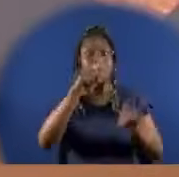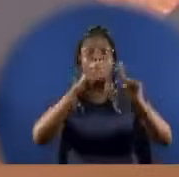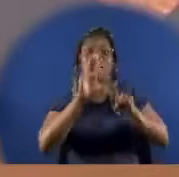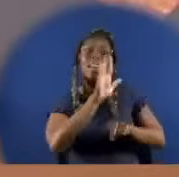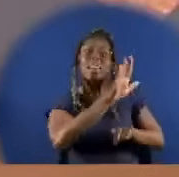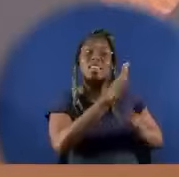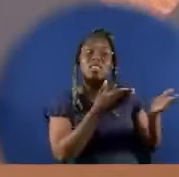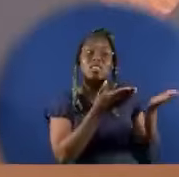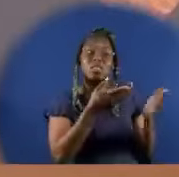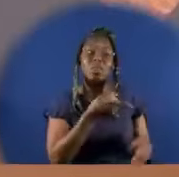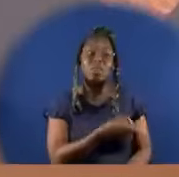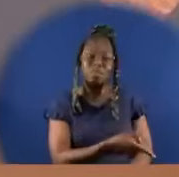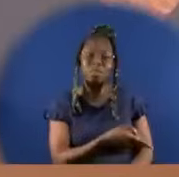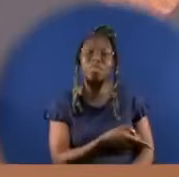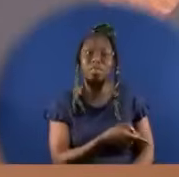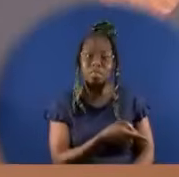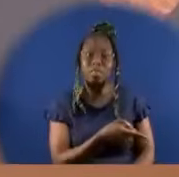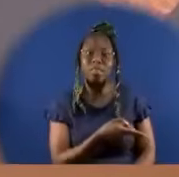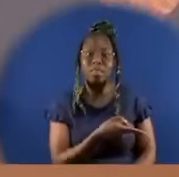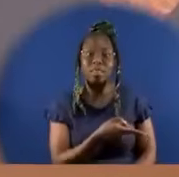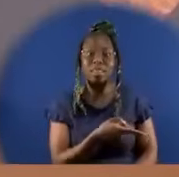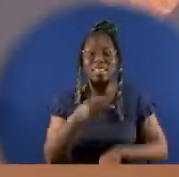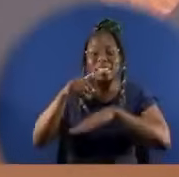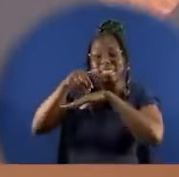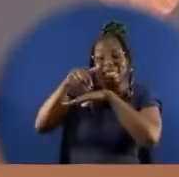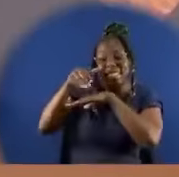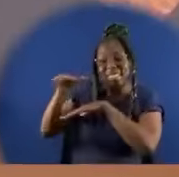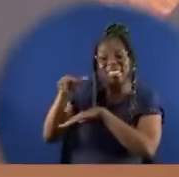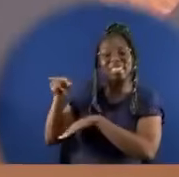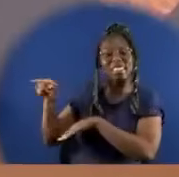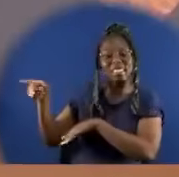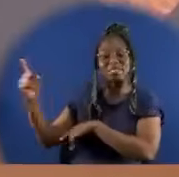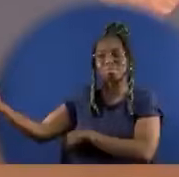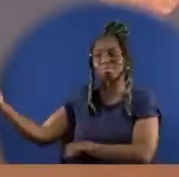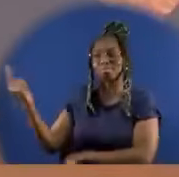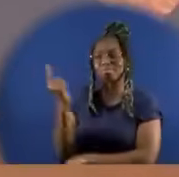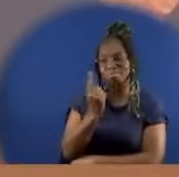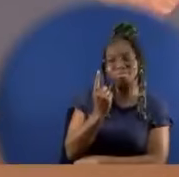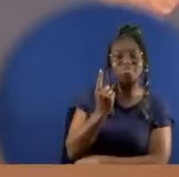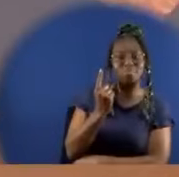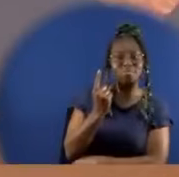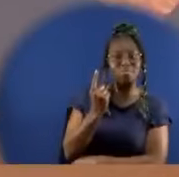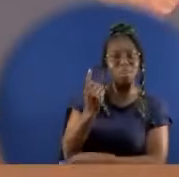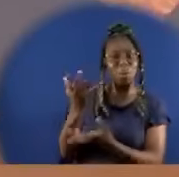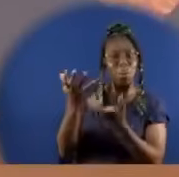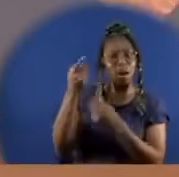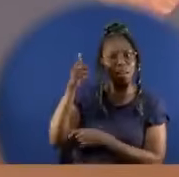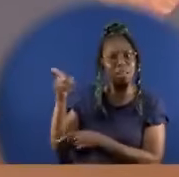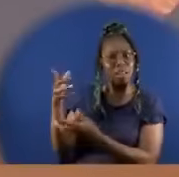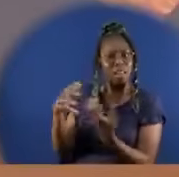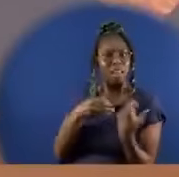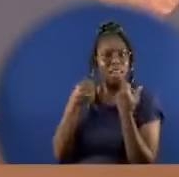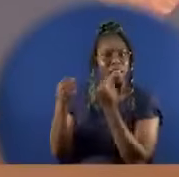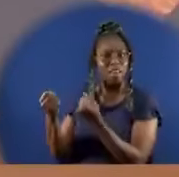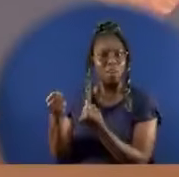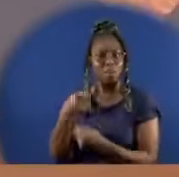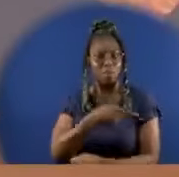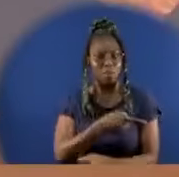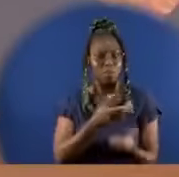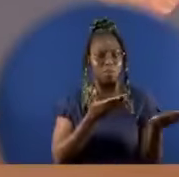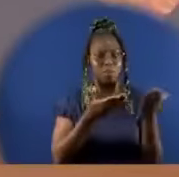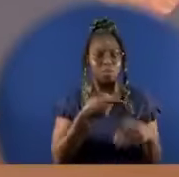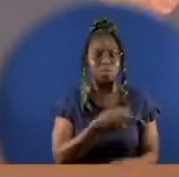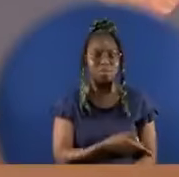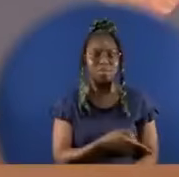servant who has sent the elders to Jesus to come back and heal, because he heard that that man Jesus could heal